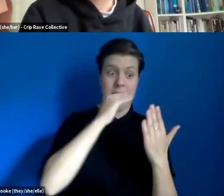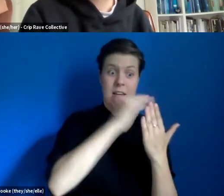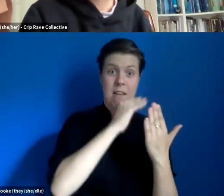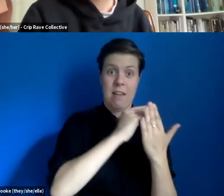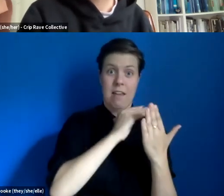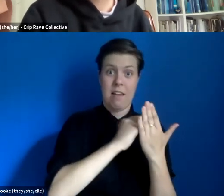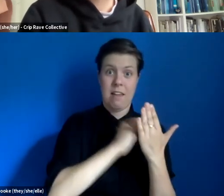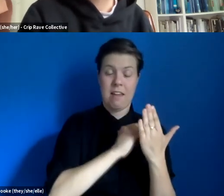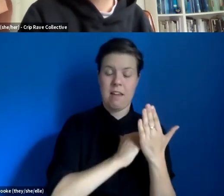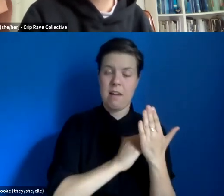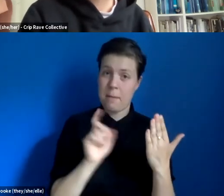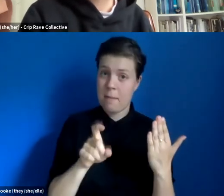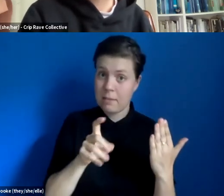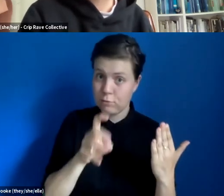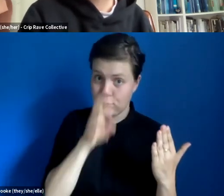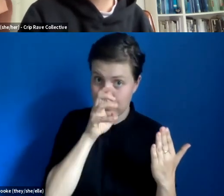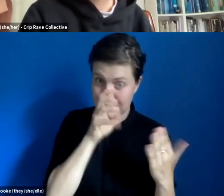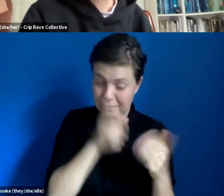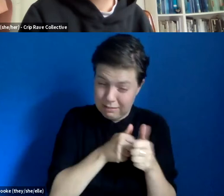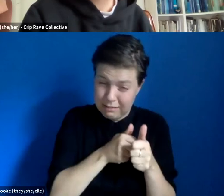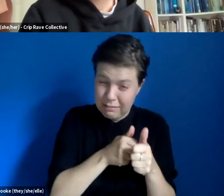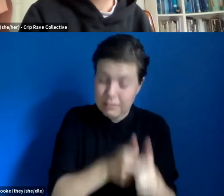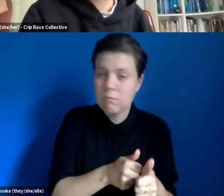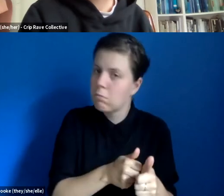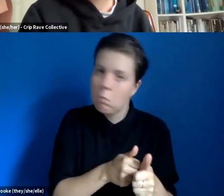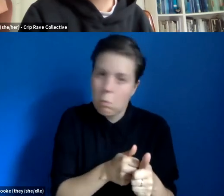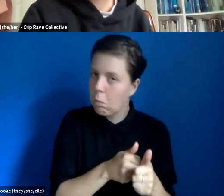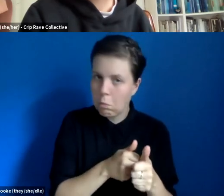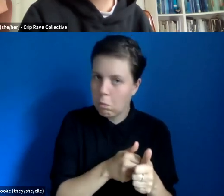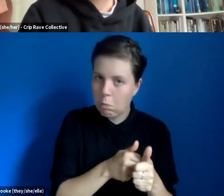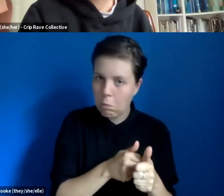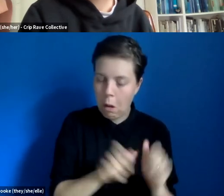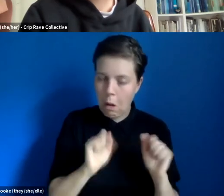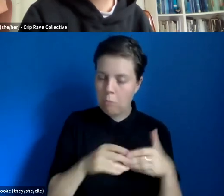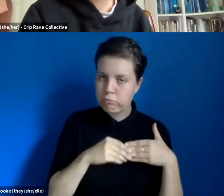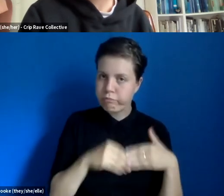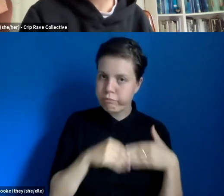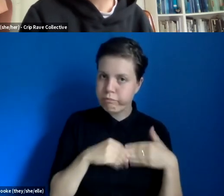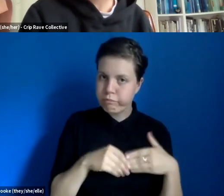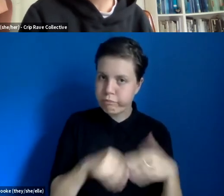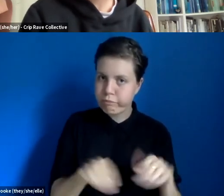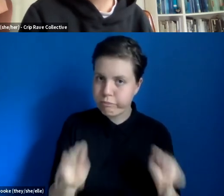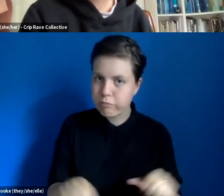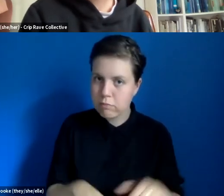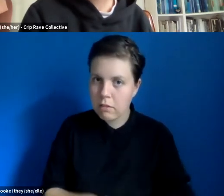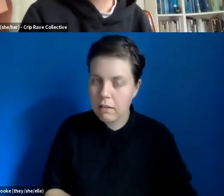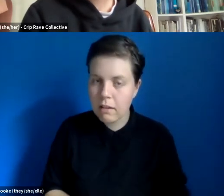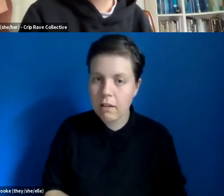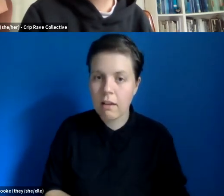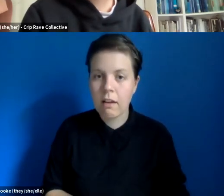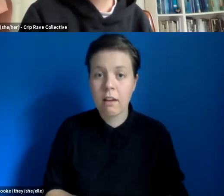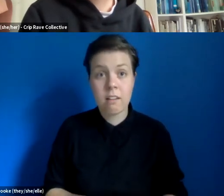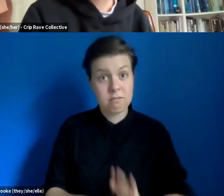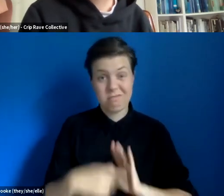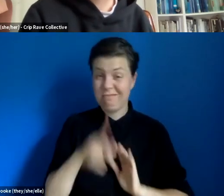followed, word for word, especially within the genre that I play with my